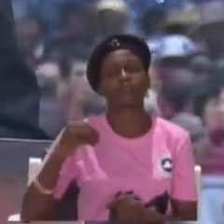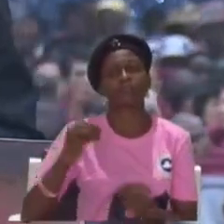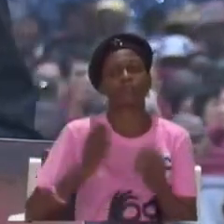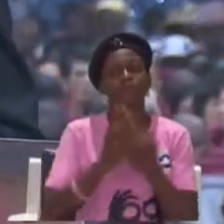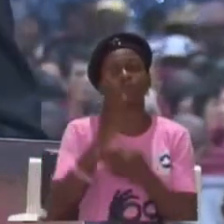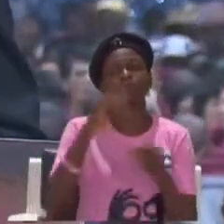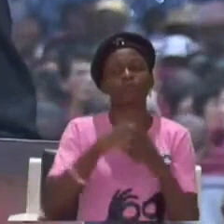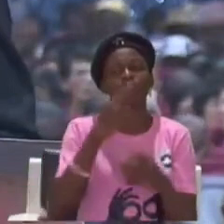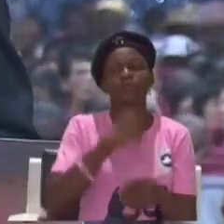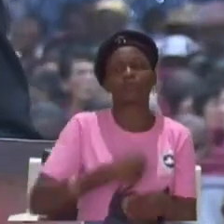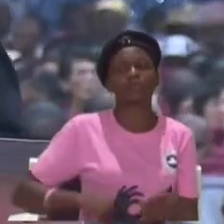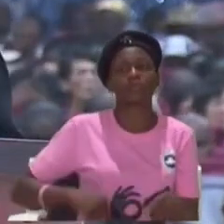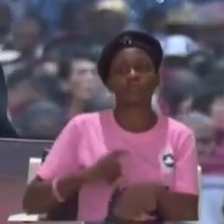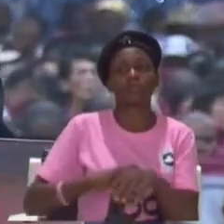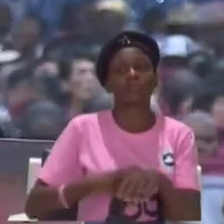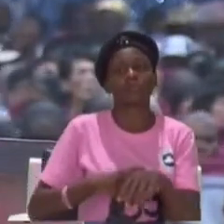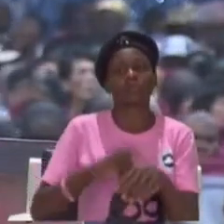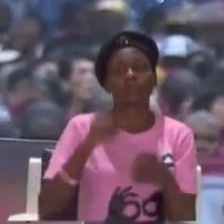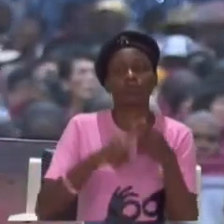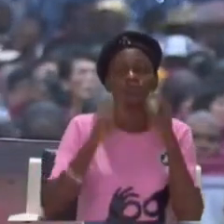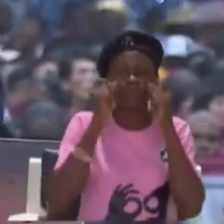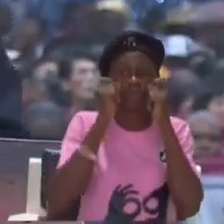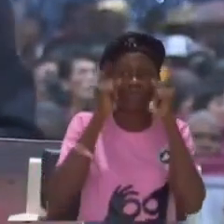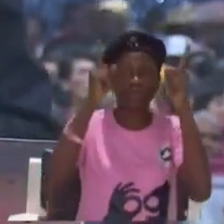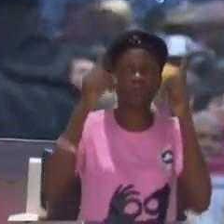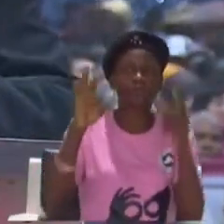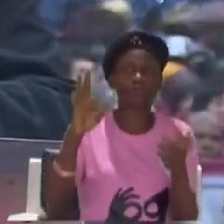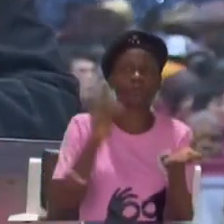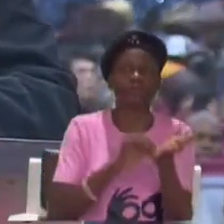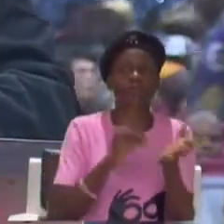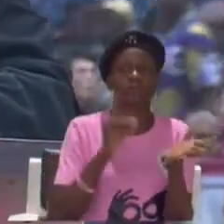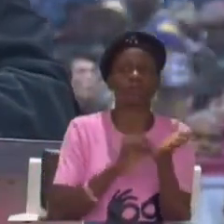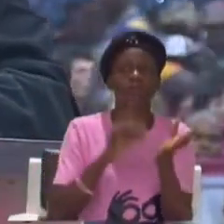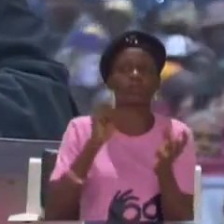throughout the surgery, to the surprise of the doctors,